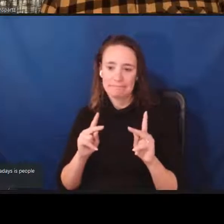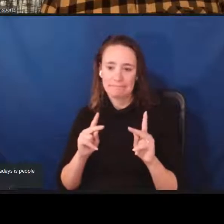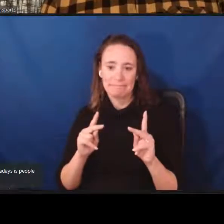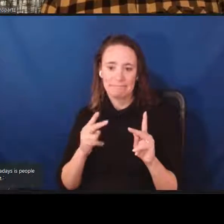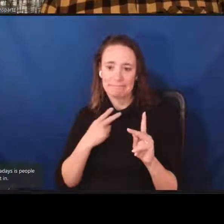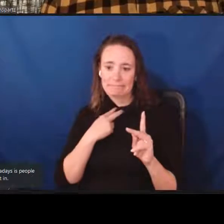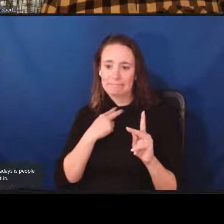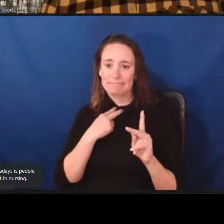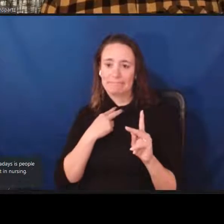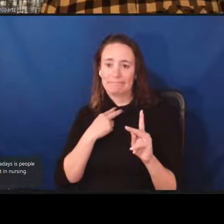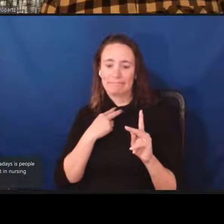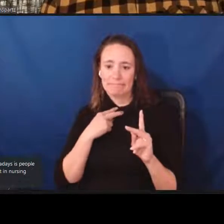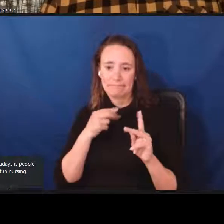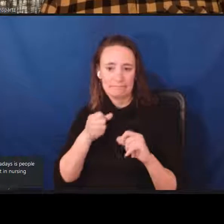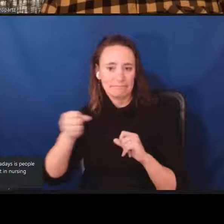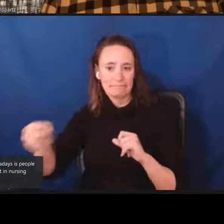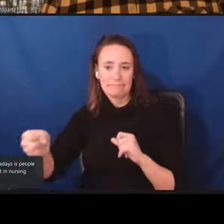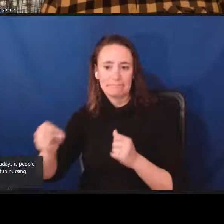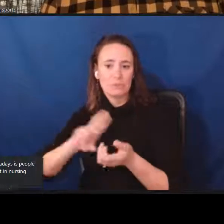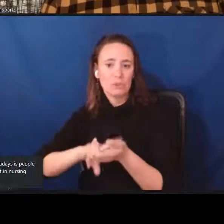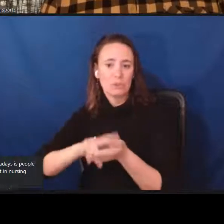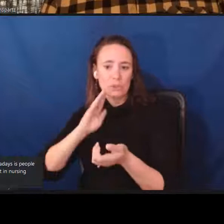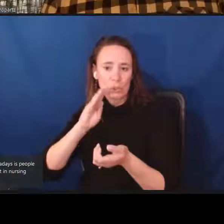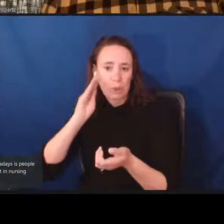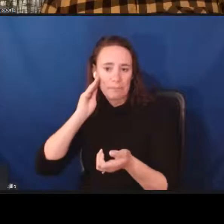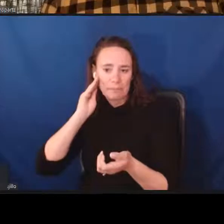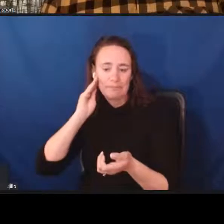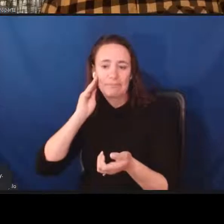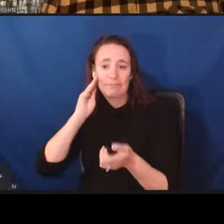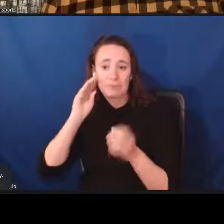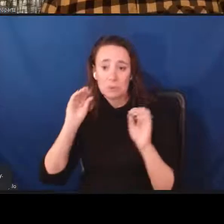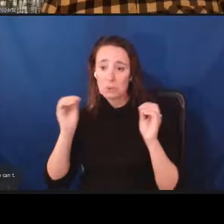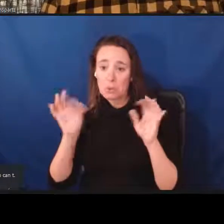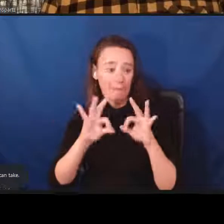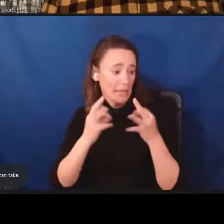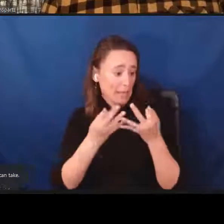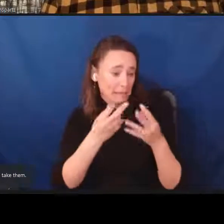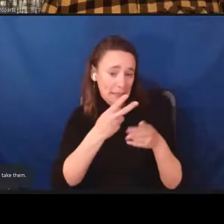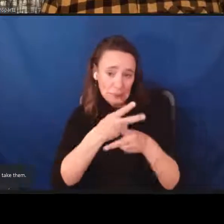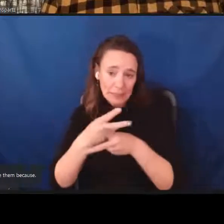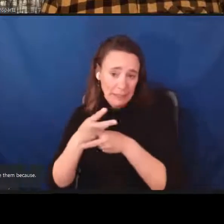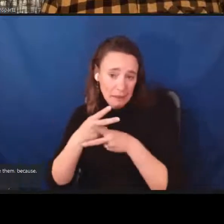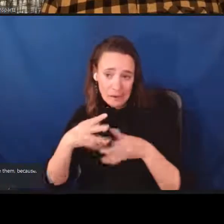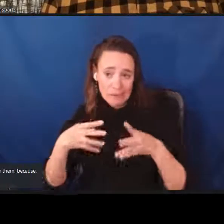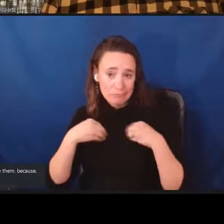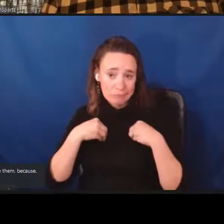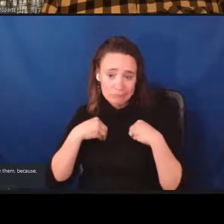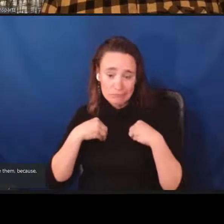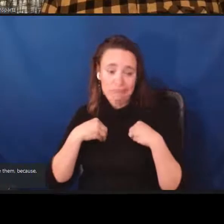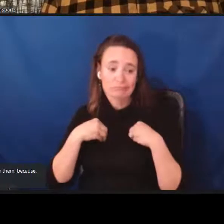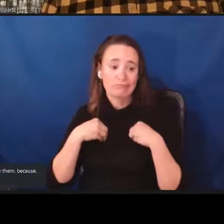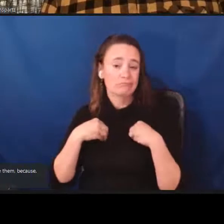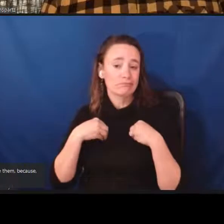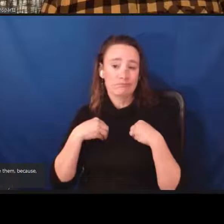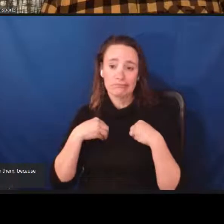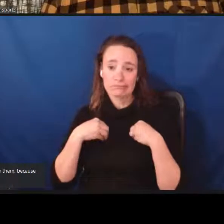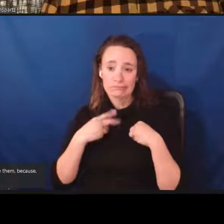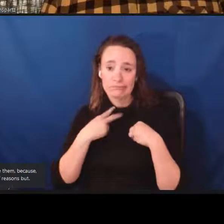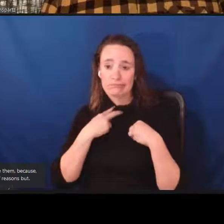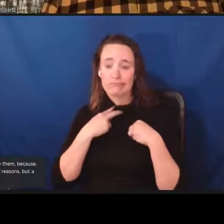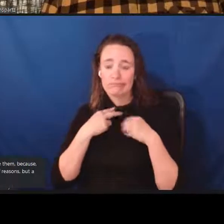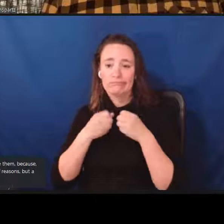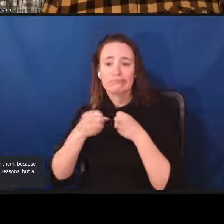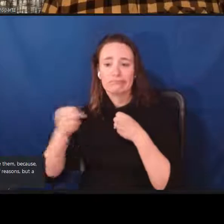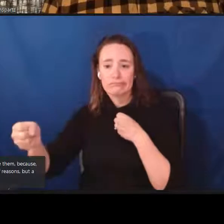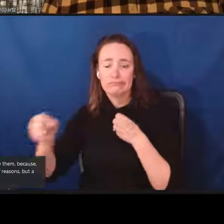being put in nursing homes if there's no family who can take them, because for a whole variety of reasons, but a lot